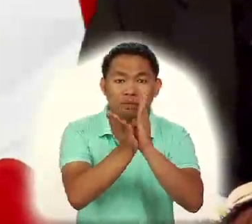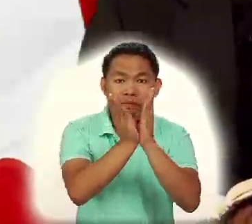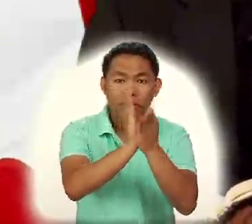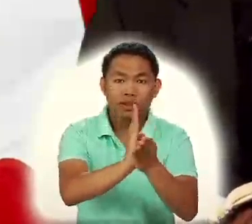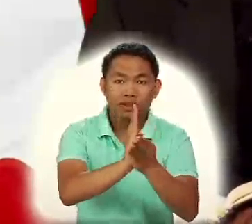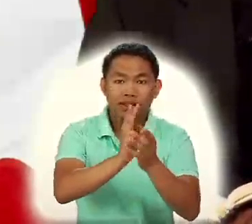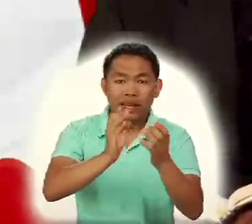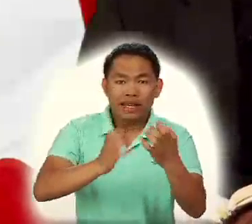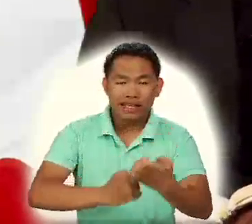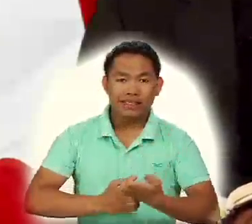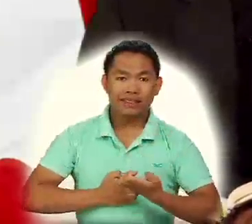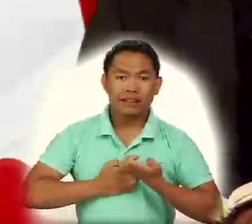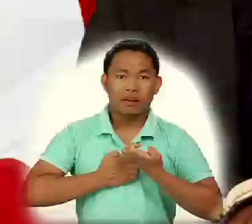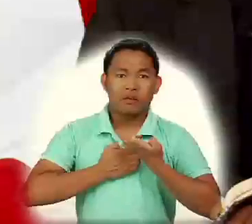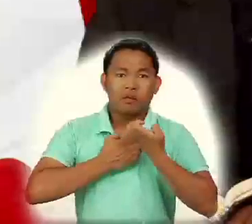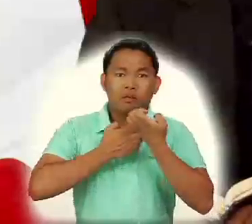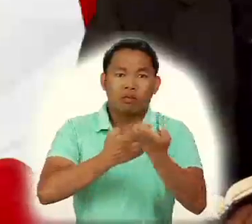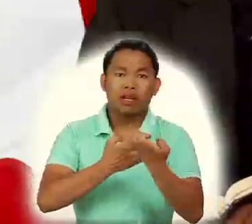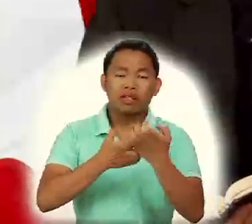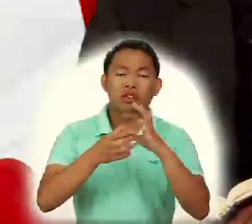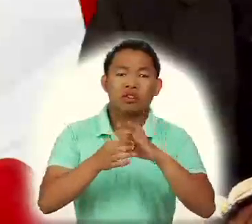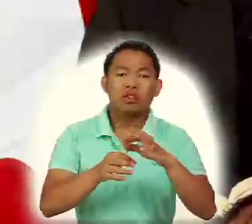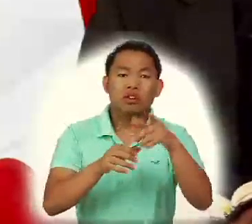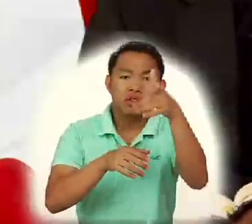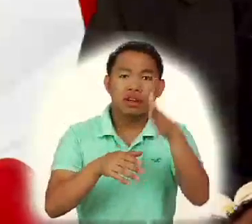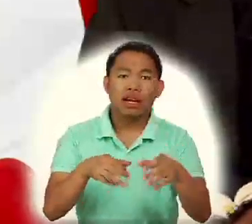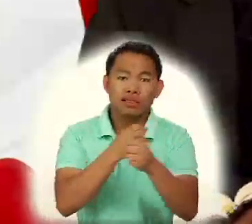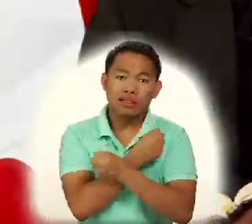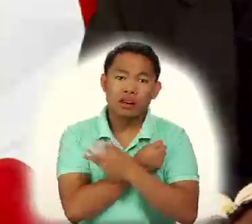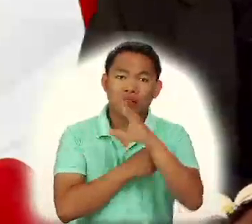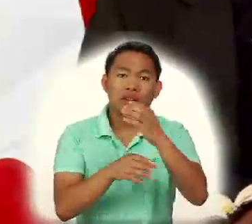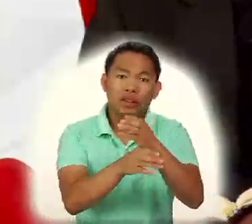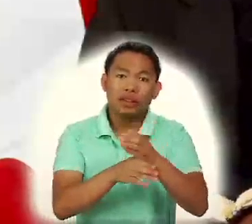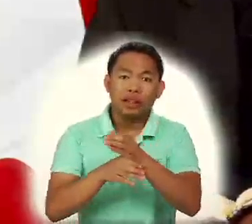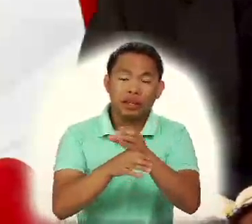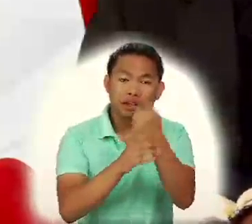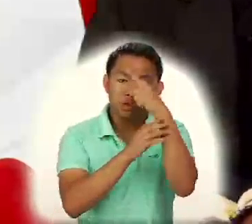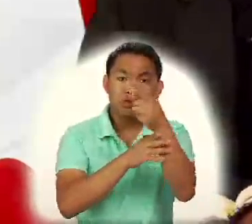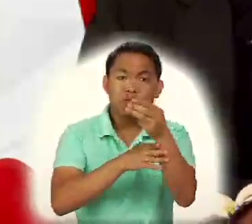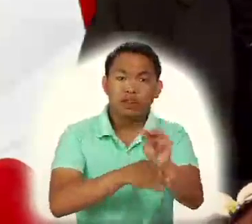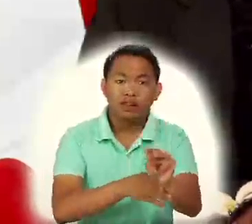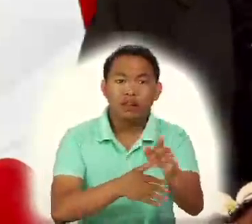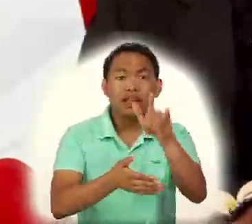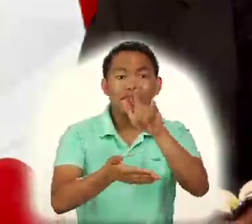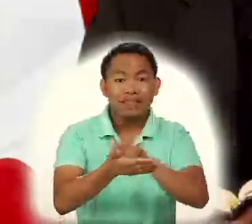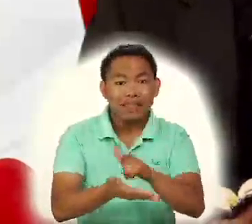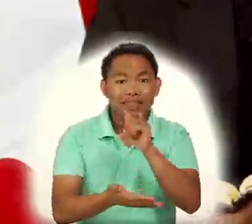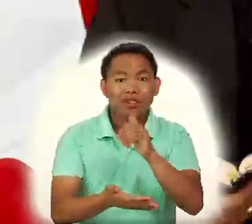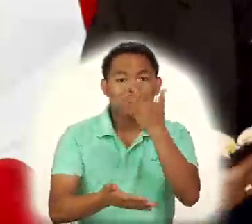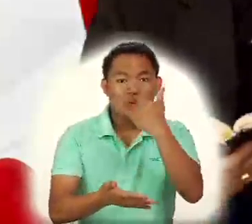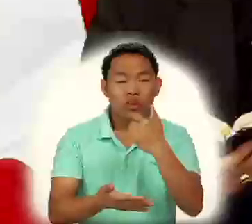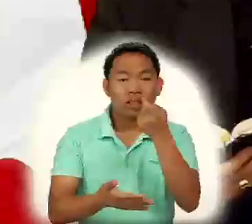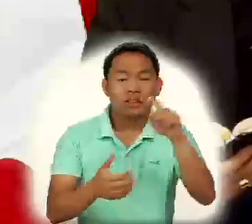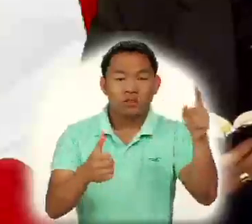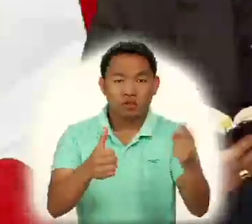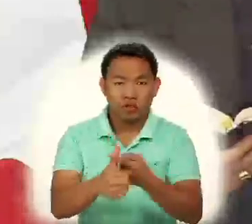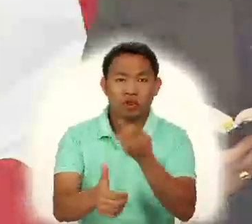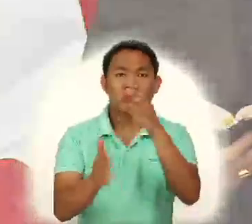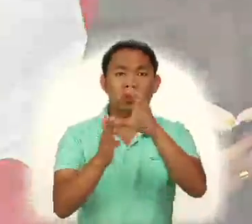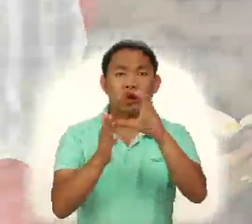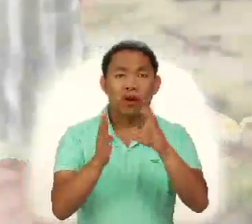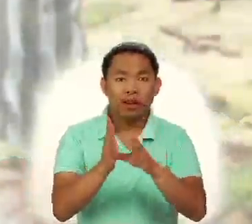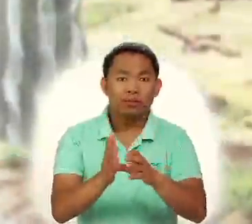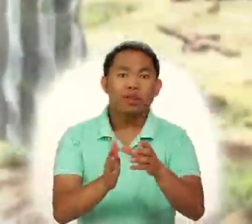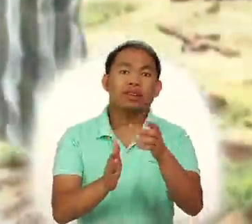expressions of God's love and caring for them. That's why the very first commandment is,